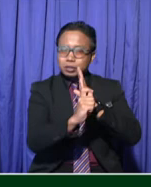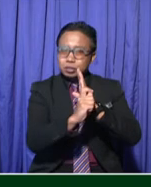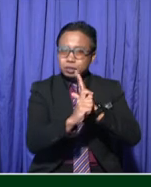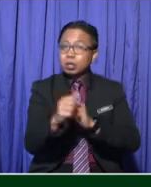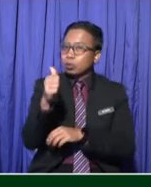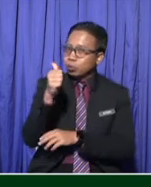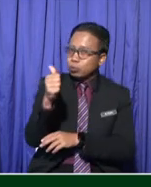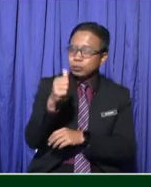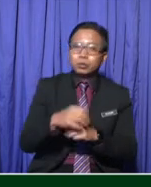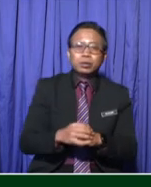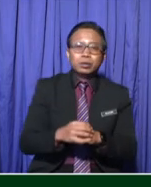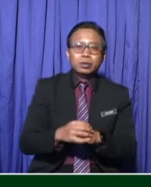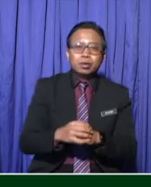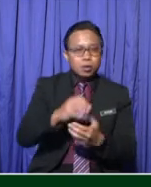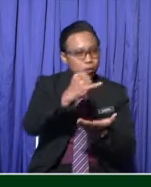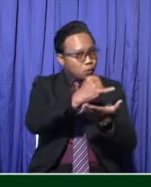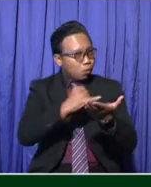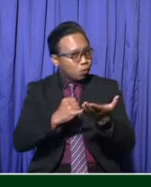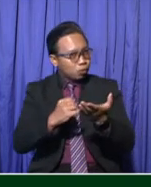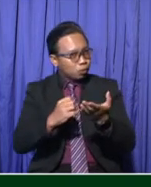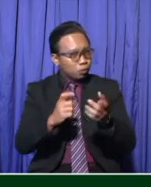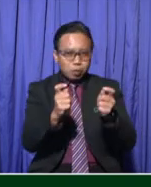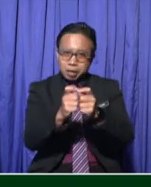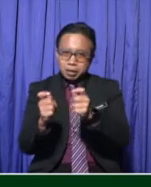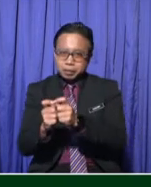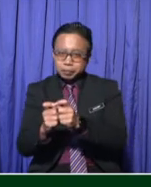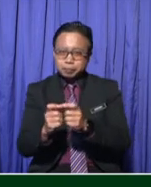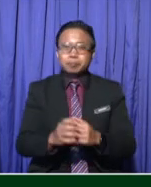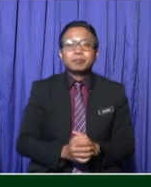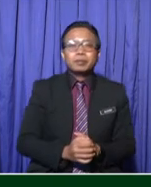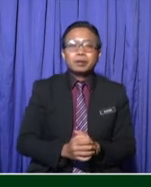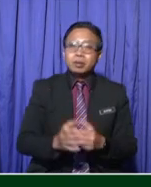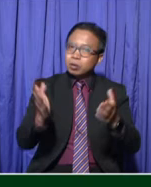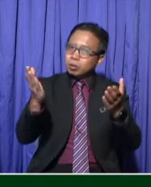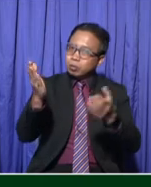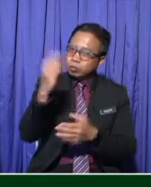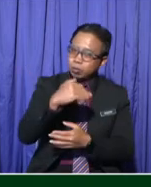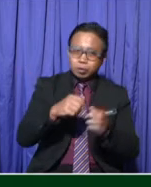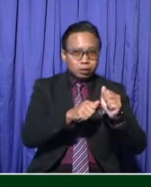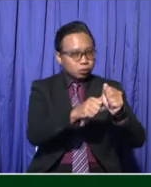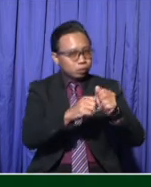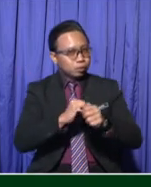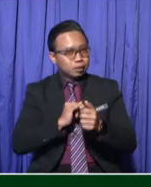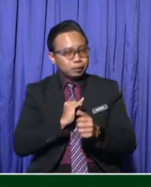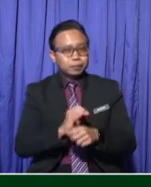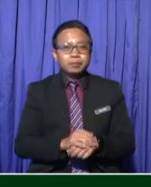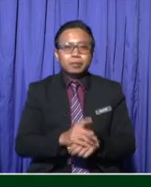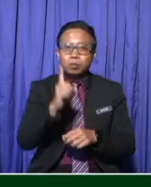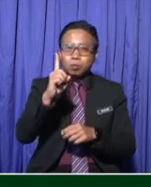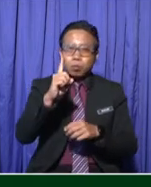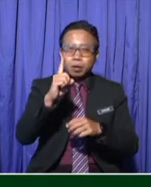Good. Can we draw it together? You can follow me. One line